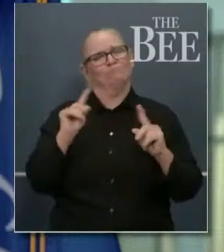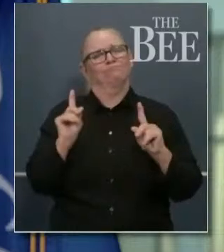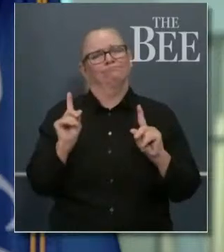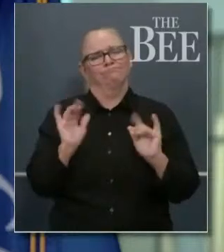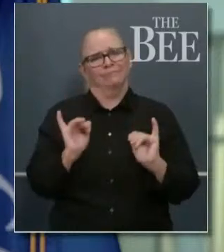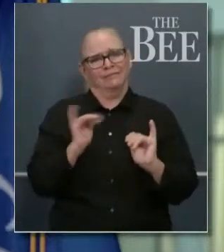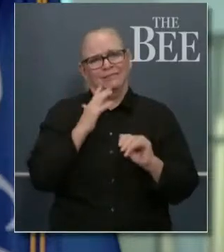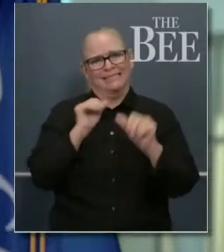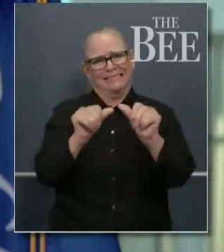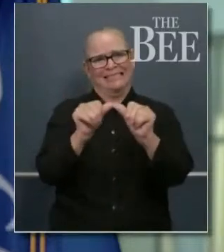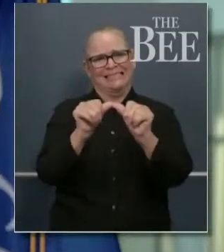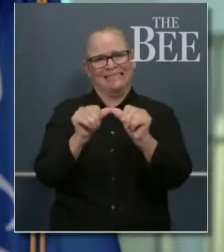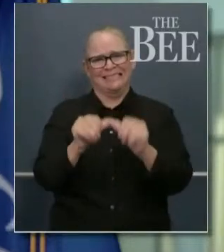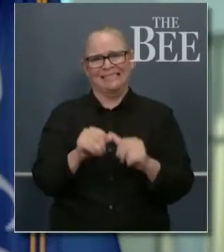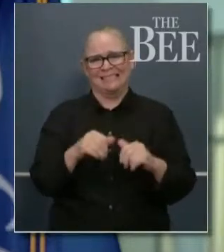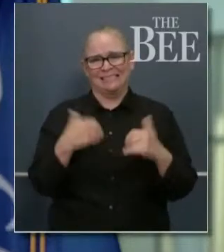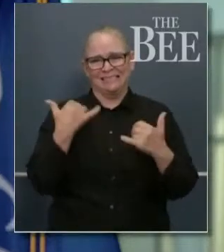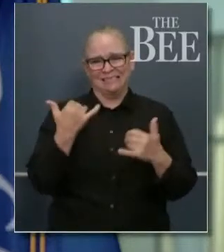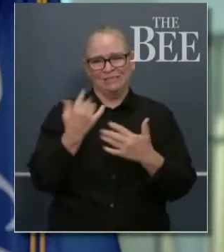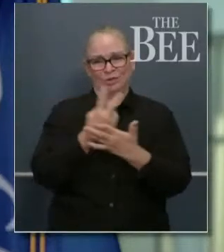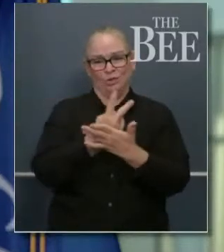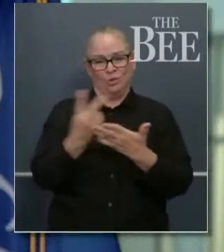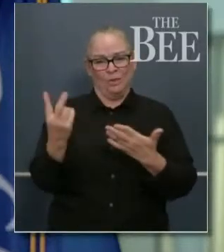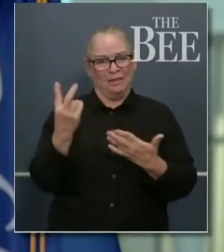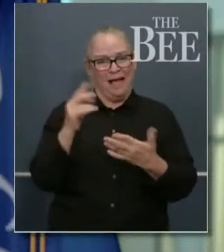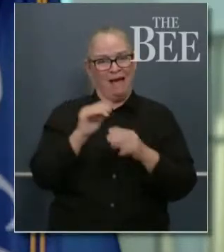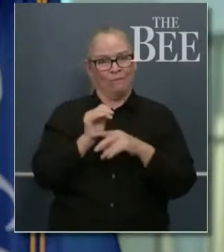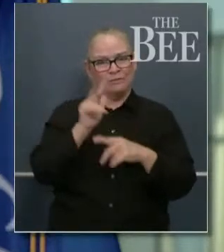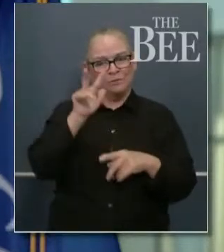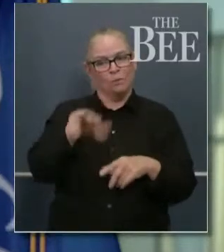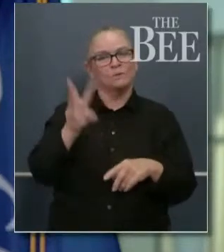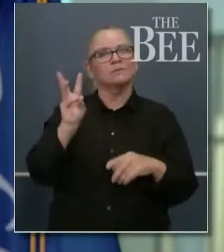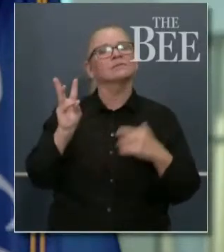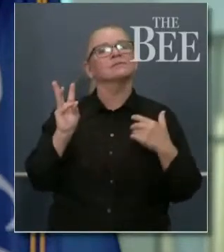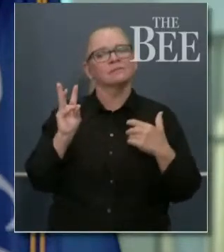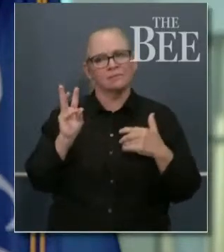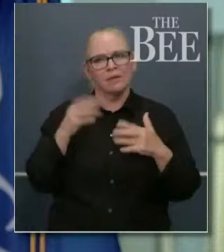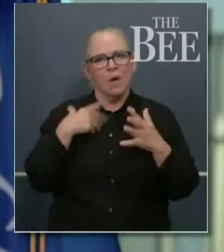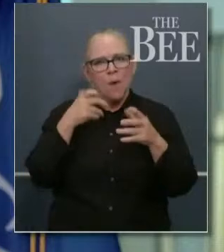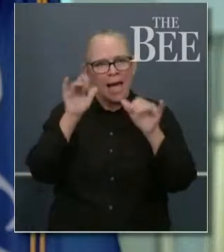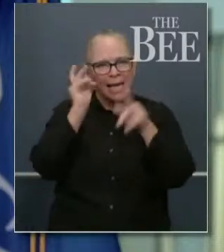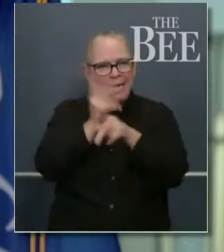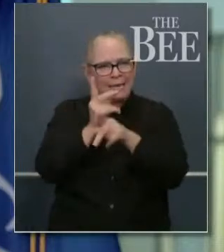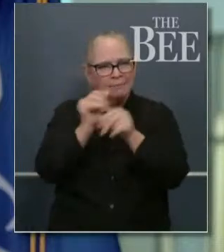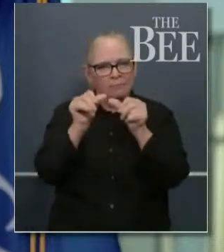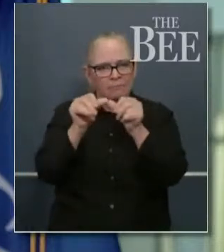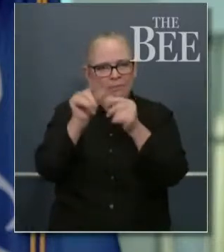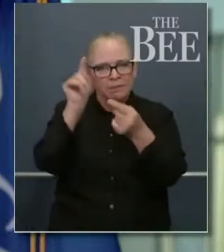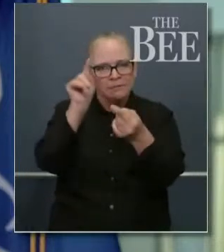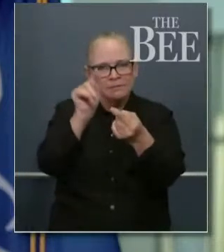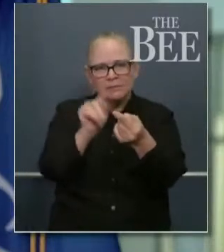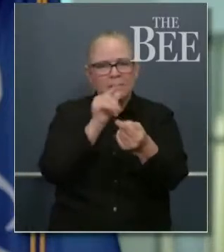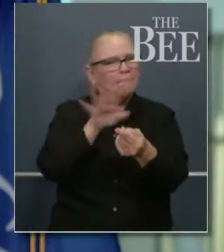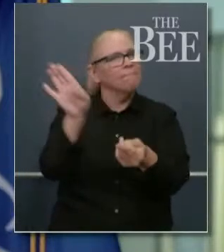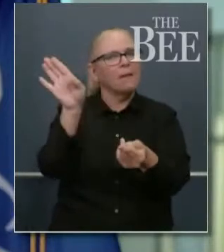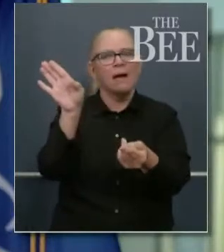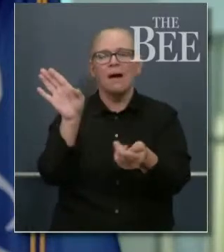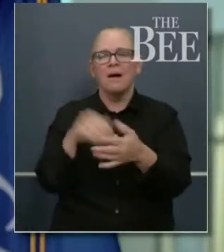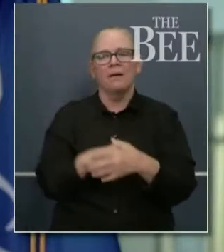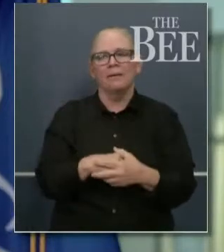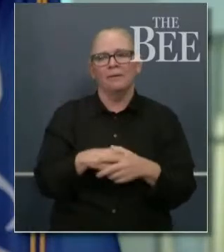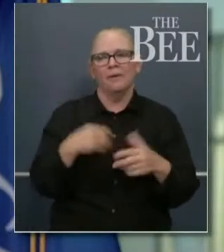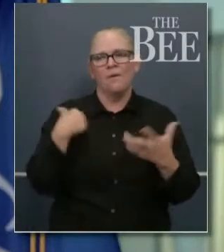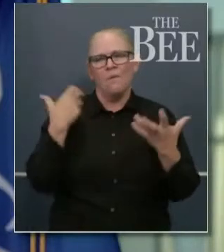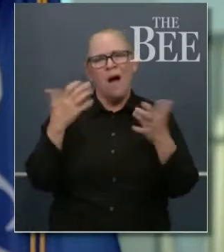at 3.6% positivity. If we continue down that path, we'll continue to make progress on reopening more fully